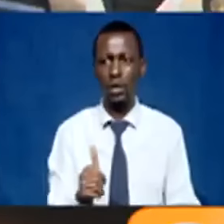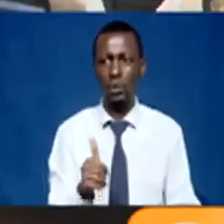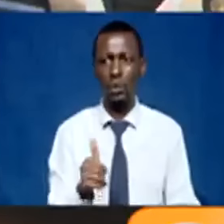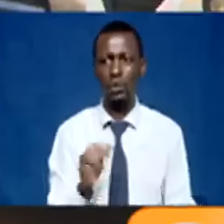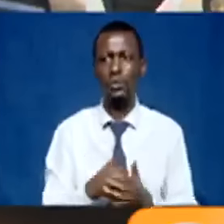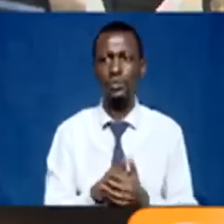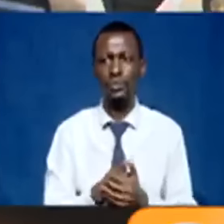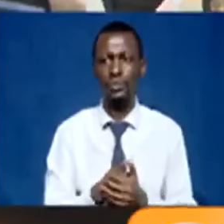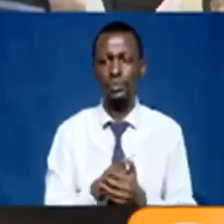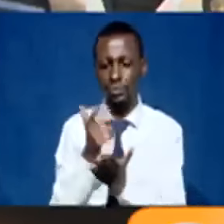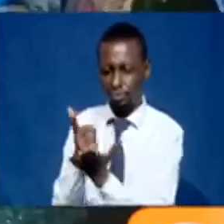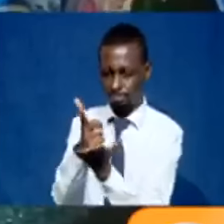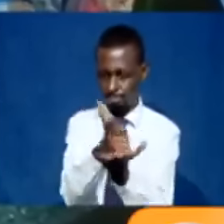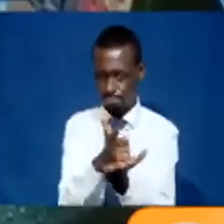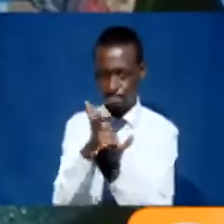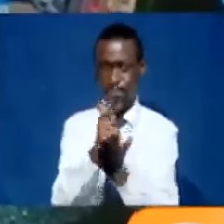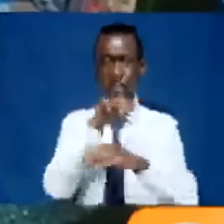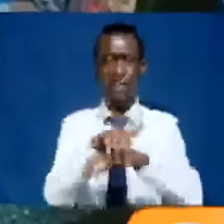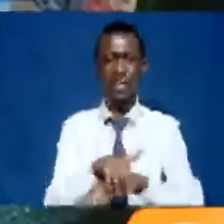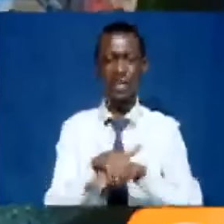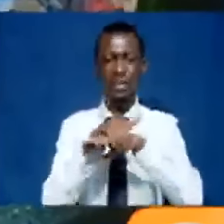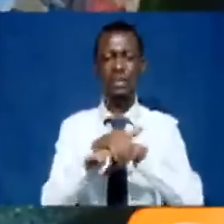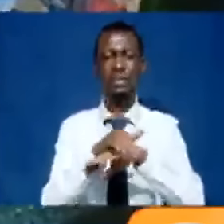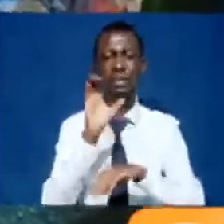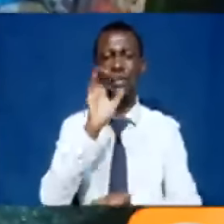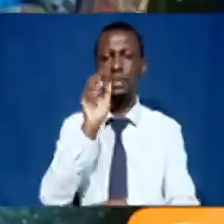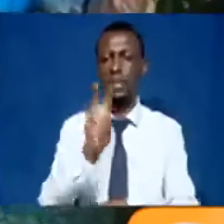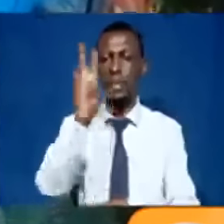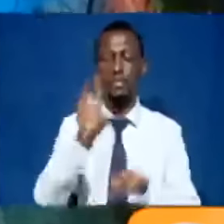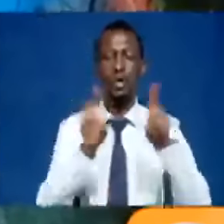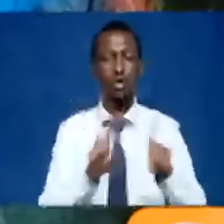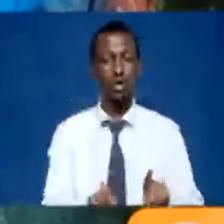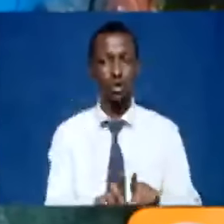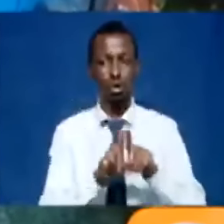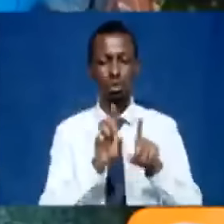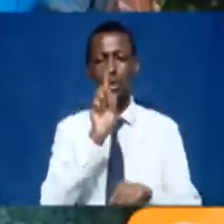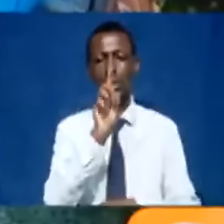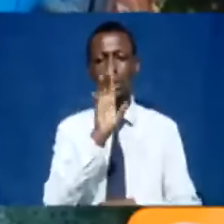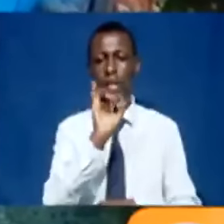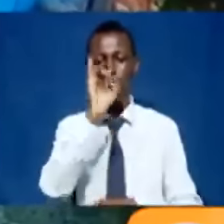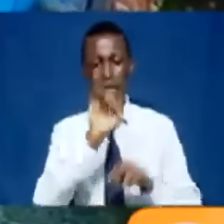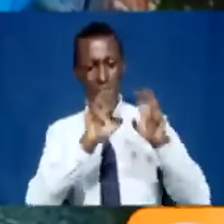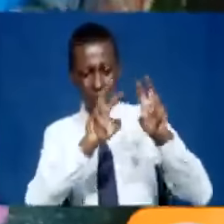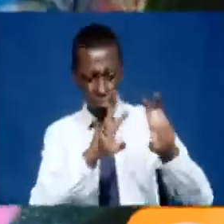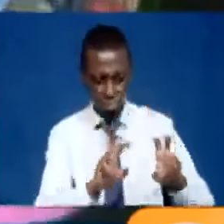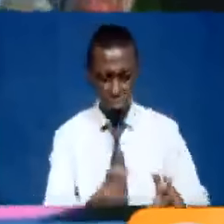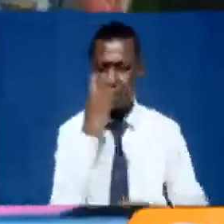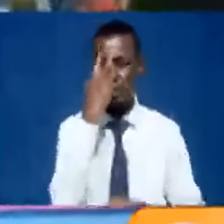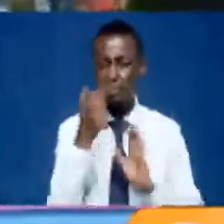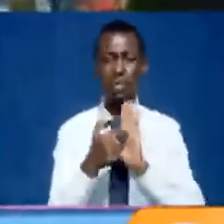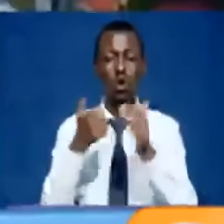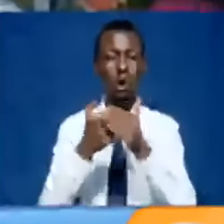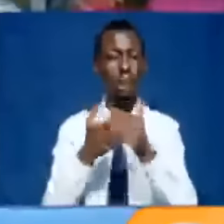This CCTV, obtained by Citizen TV and which is being studied by detectives, captured the suspect moments